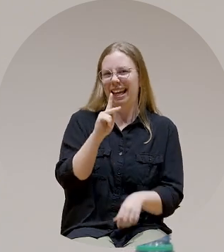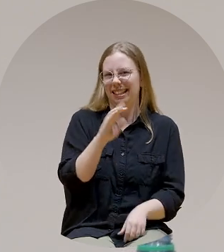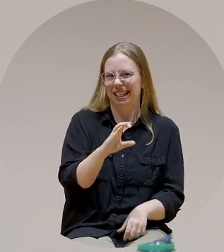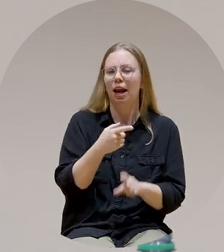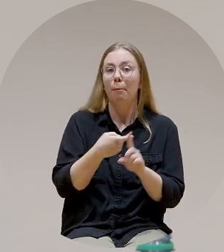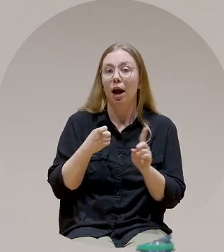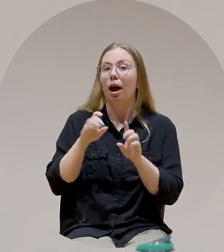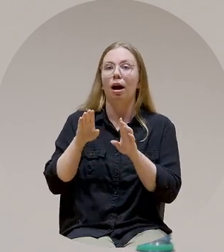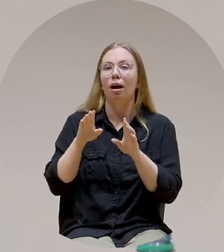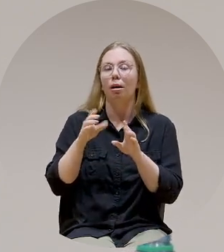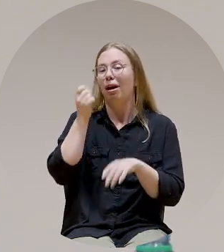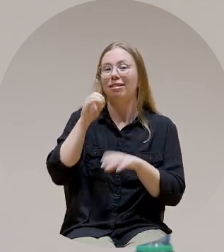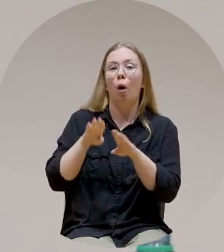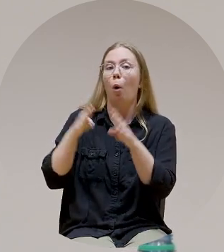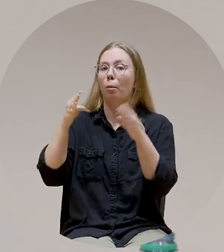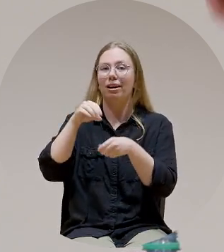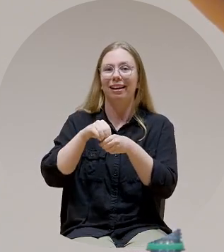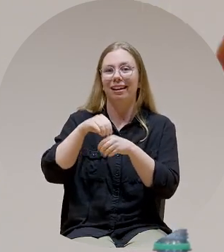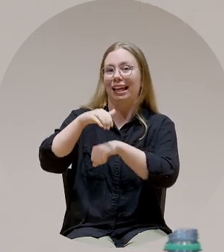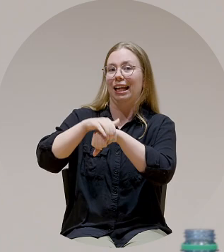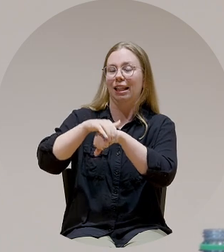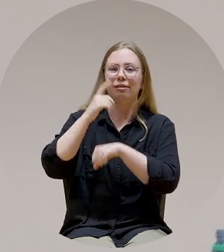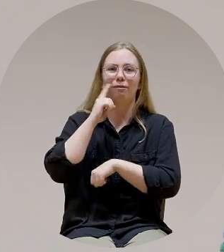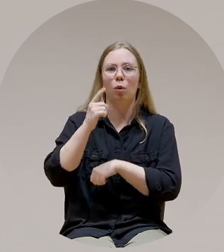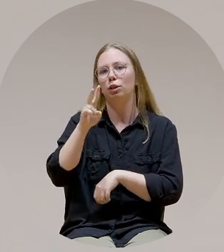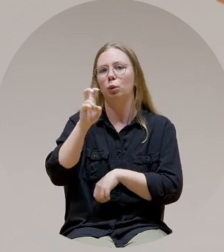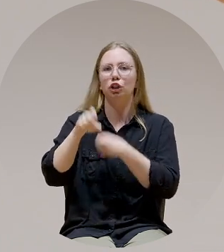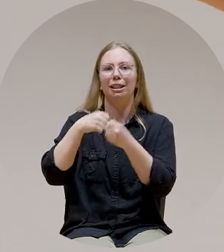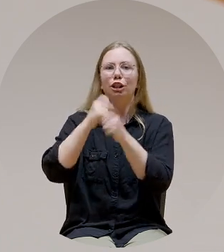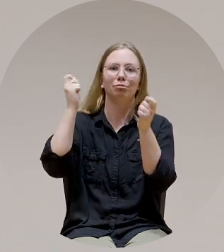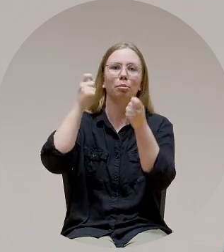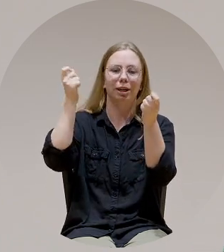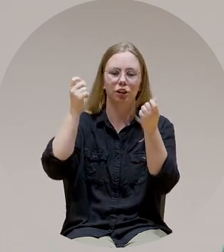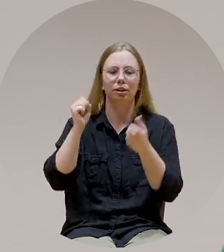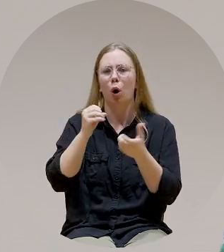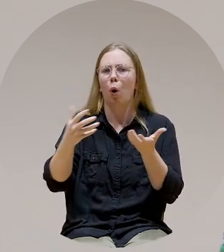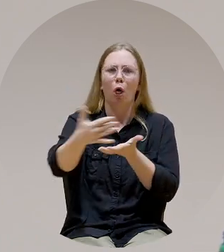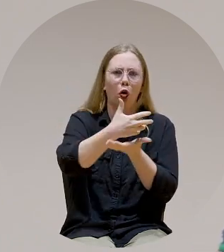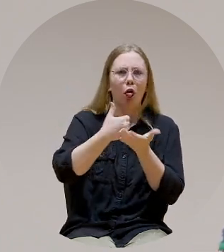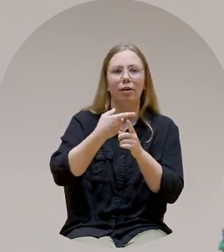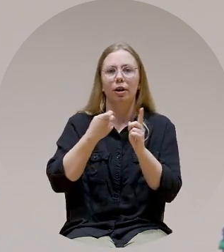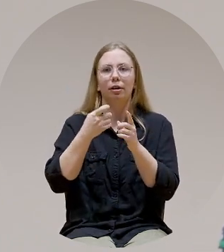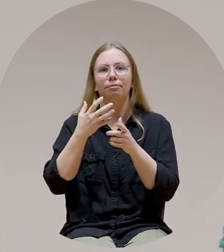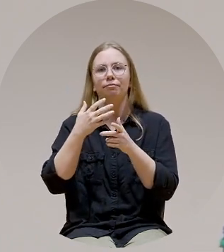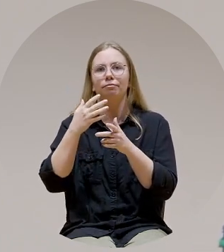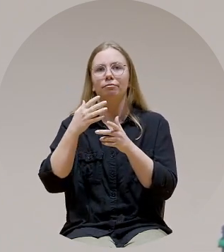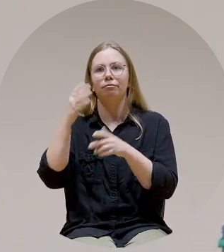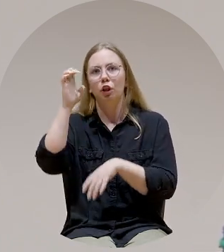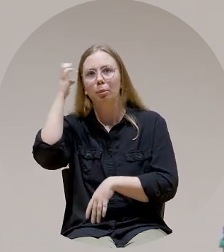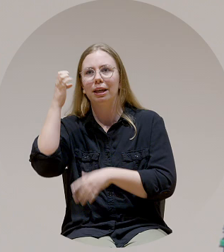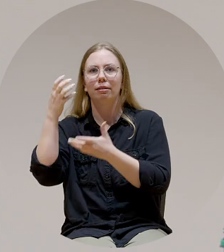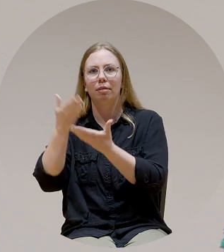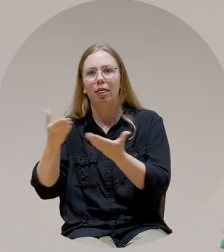in England for the bicentennial. And he had contacts all over. So yes, they were things from American collections and European collections, but it was not a European